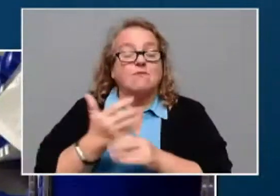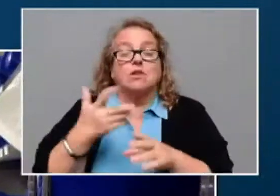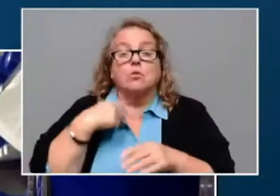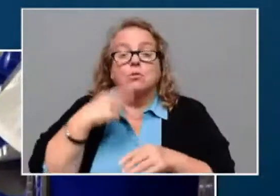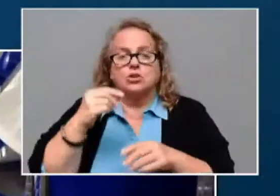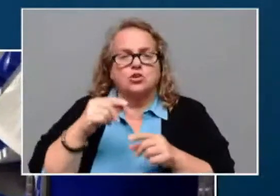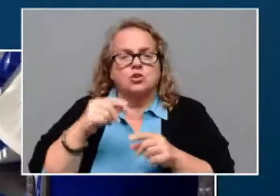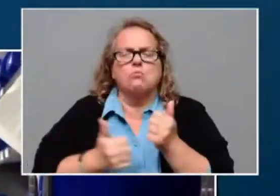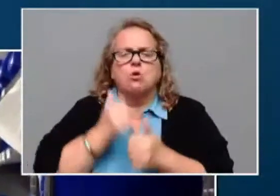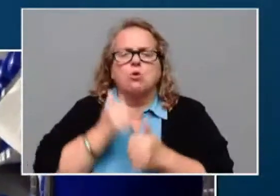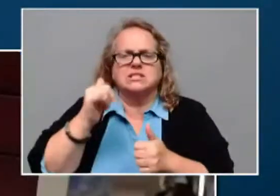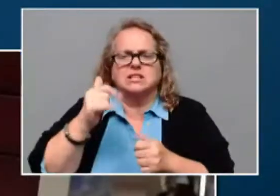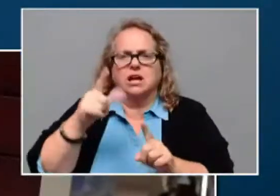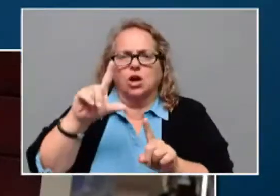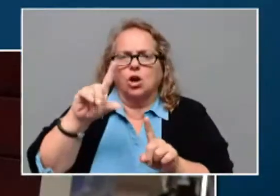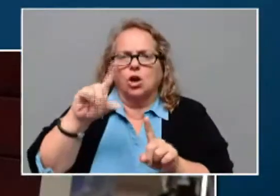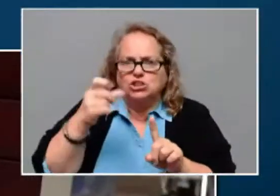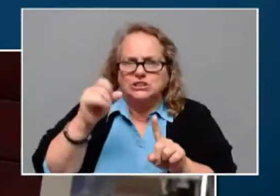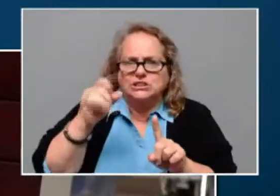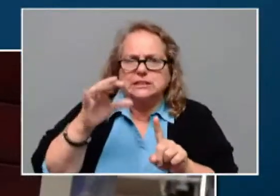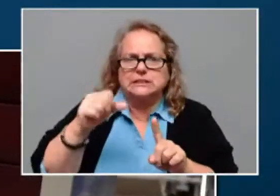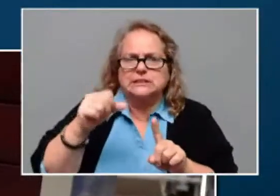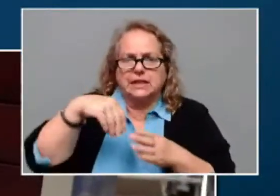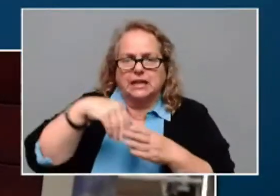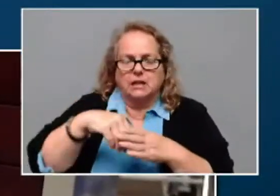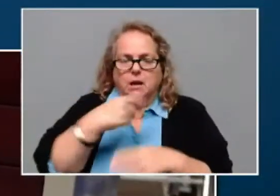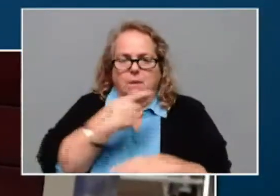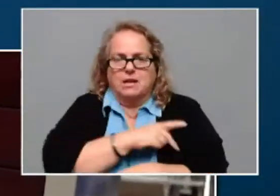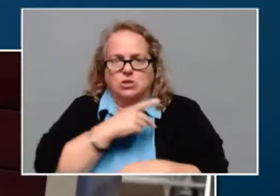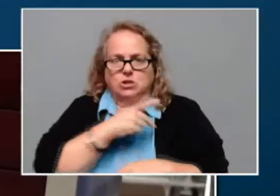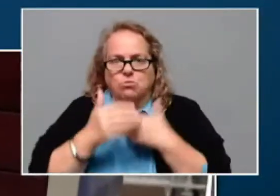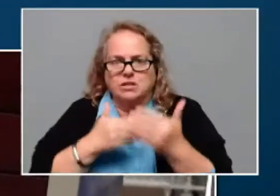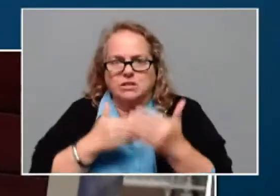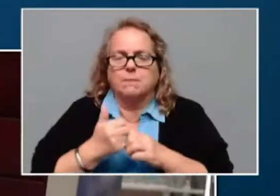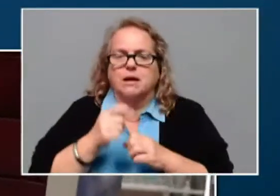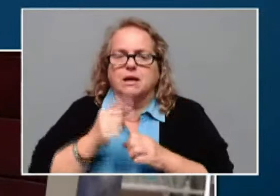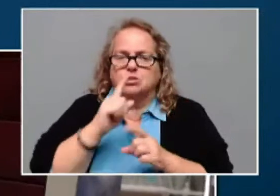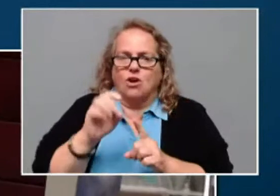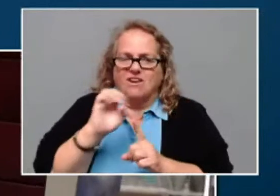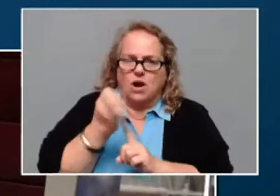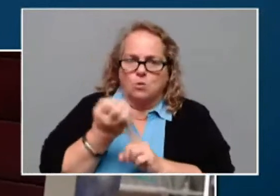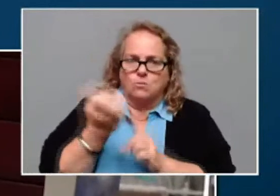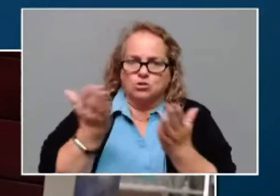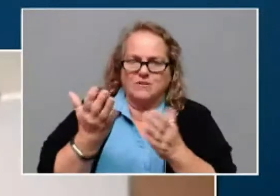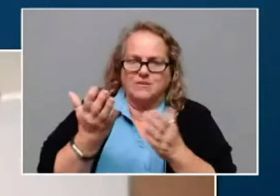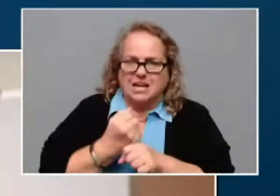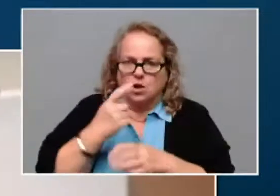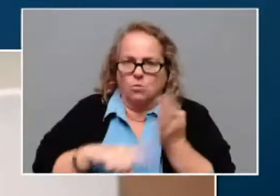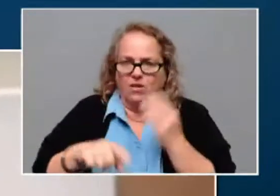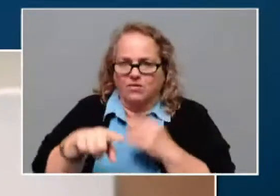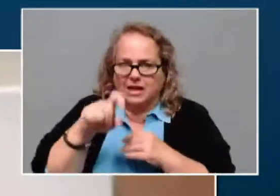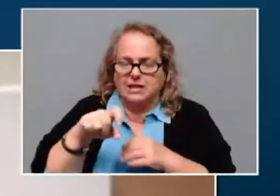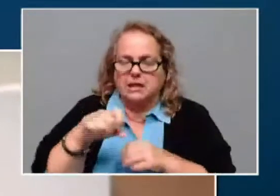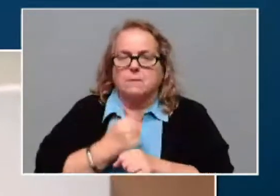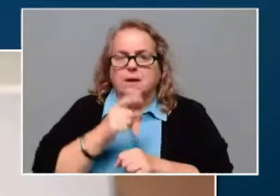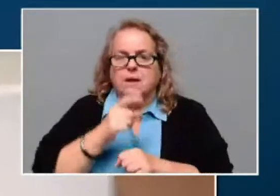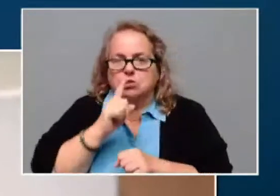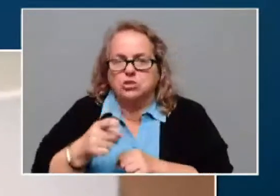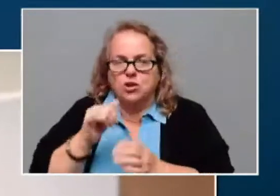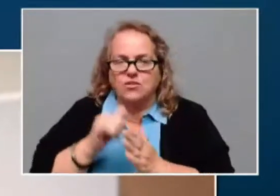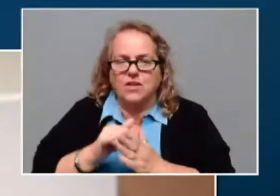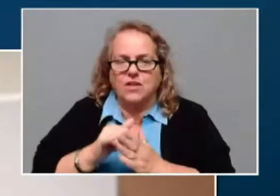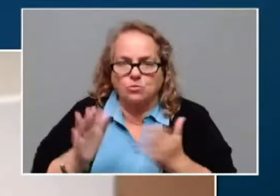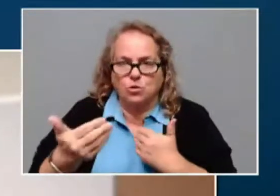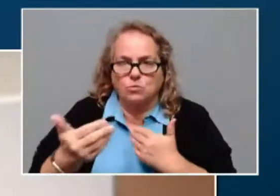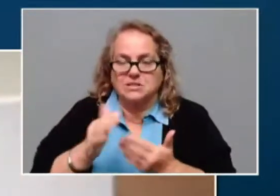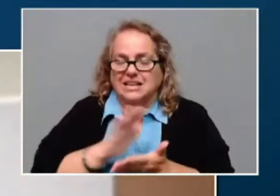processing patients, making sure that environmental services gets what they need. We want to make sure that the rooms are cleared for more patients to